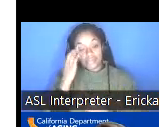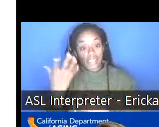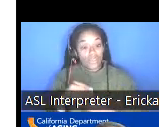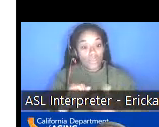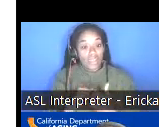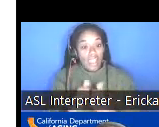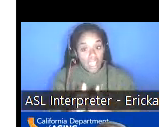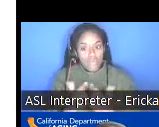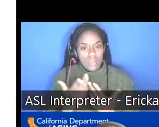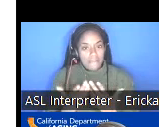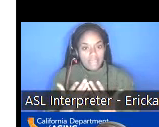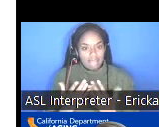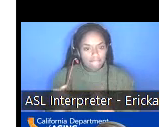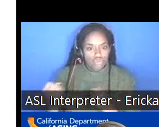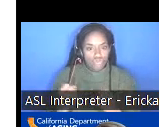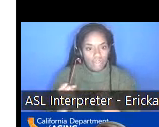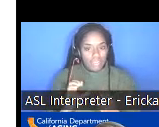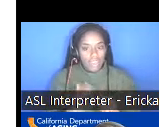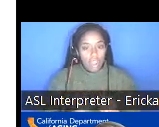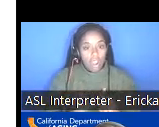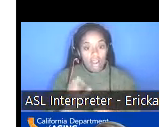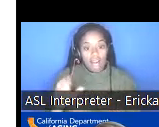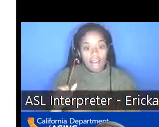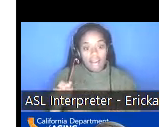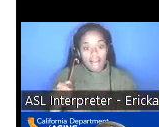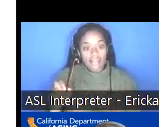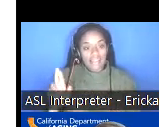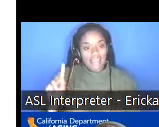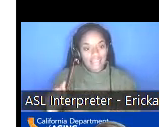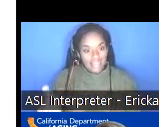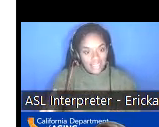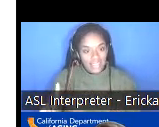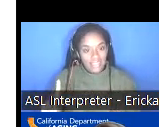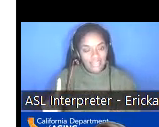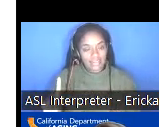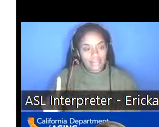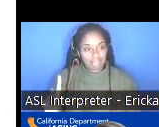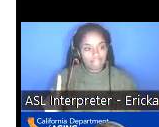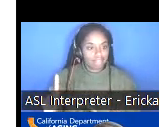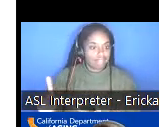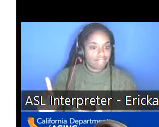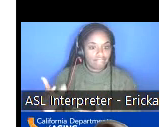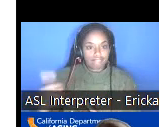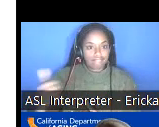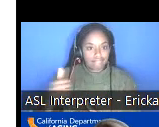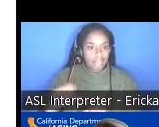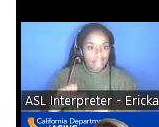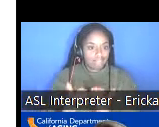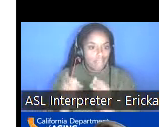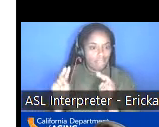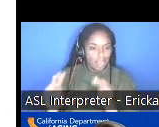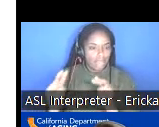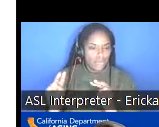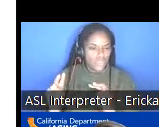might strengthen our consolidated transportation service agencies, and look forward to continuing to work on